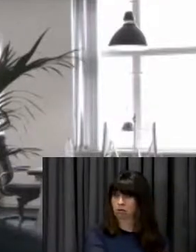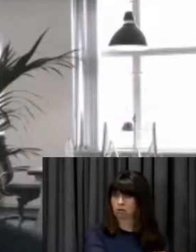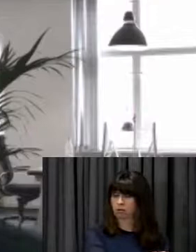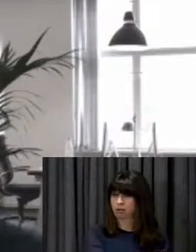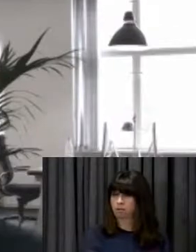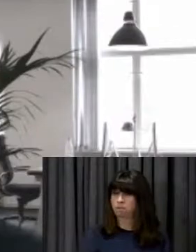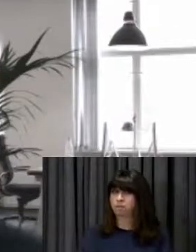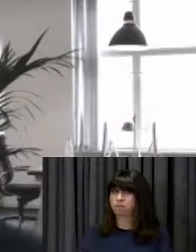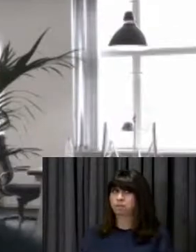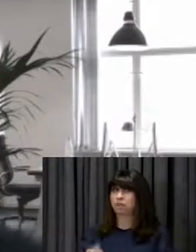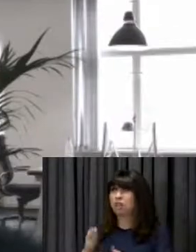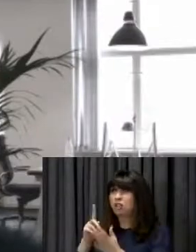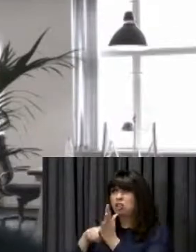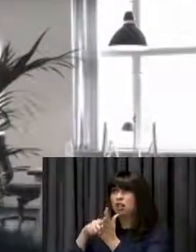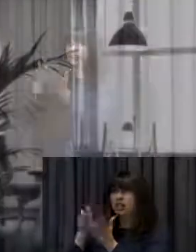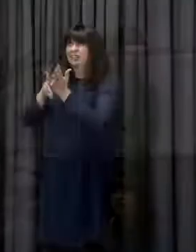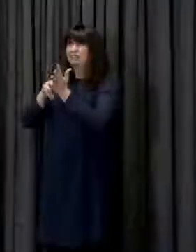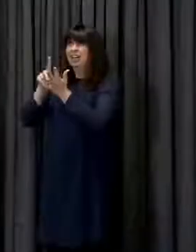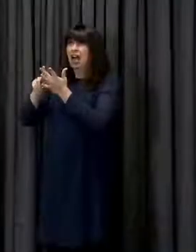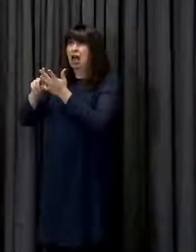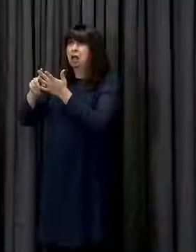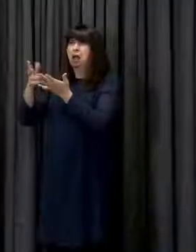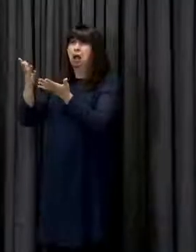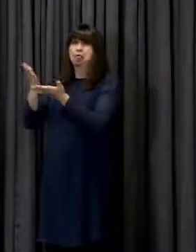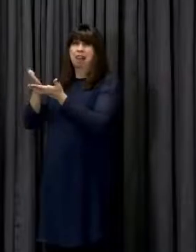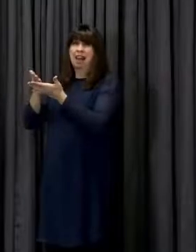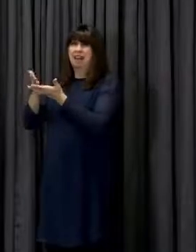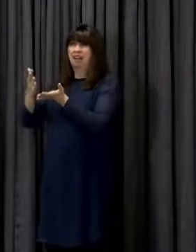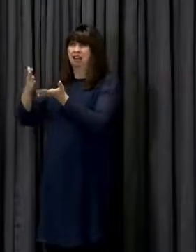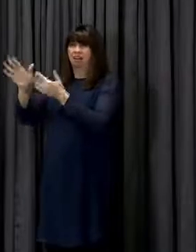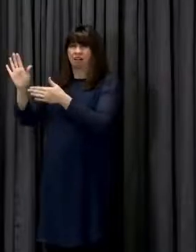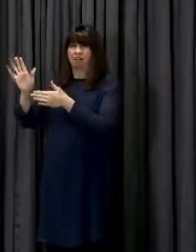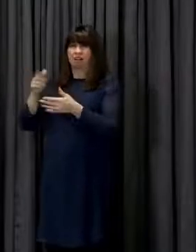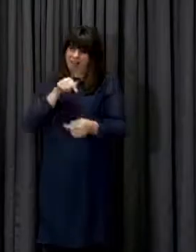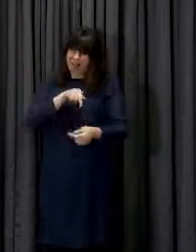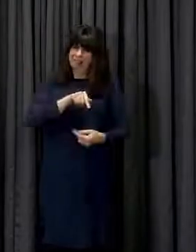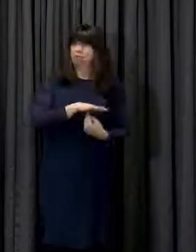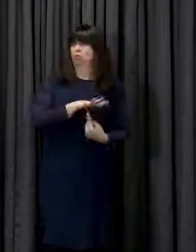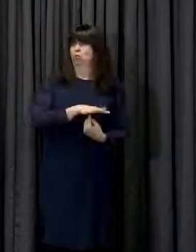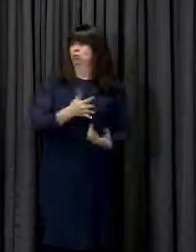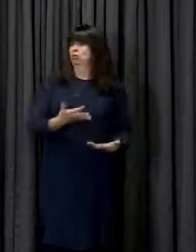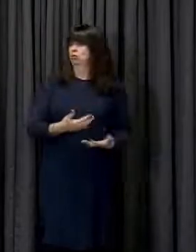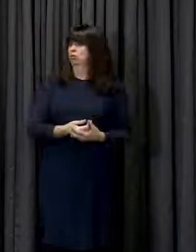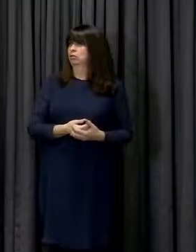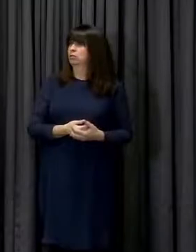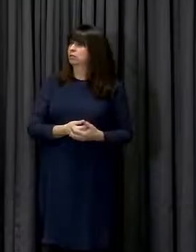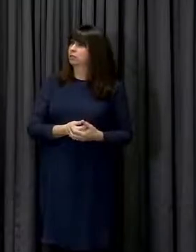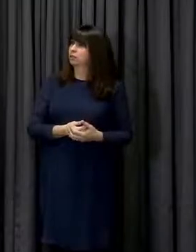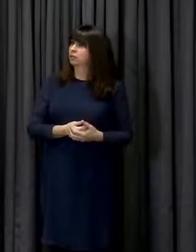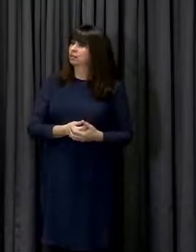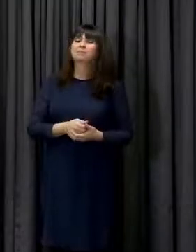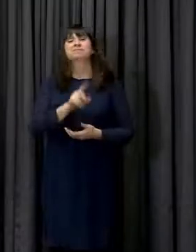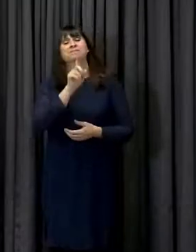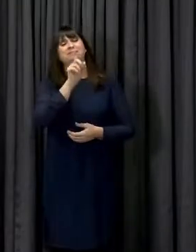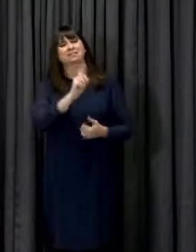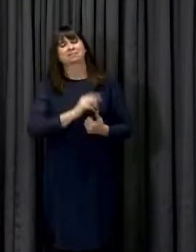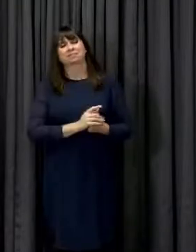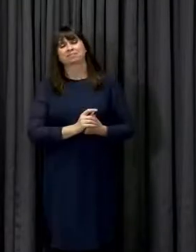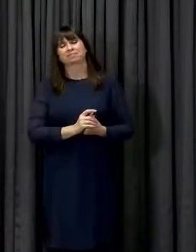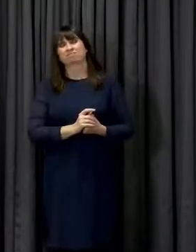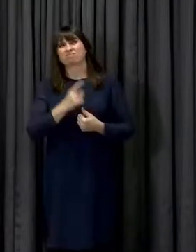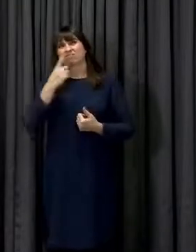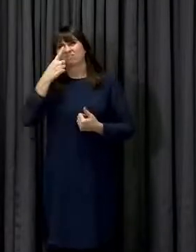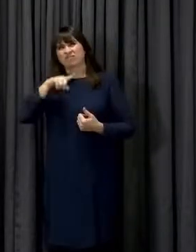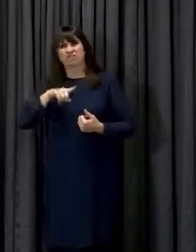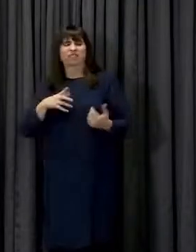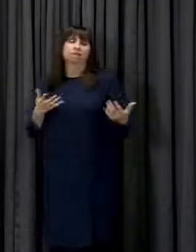the JCVI say? Yeah, look, but the point here, Tom, is that if we have a situation that